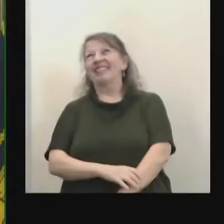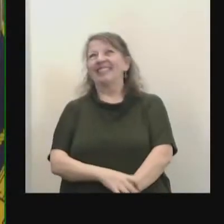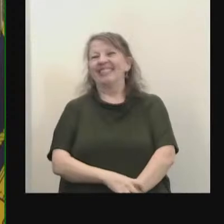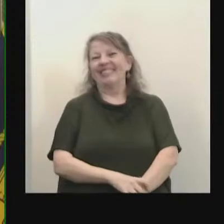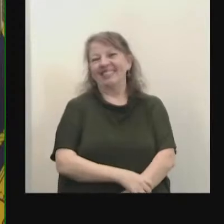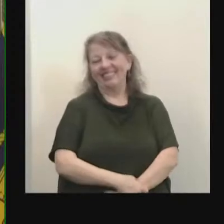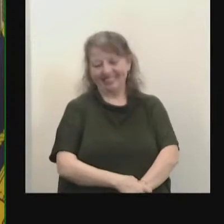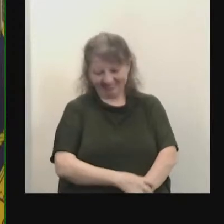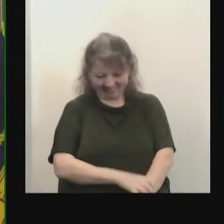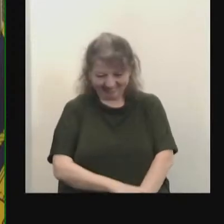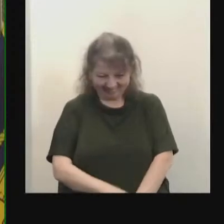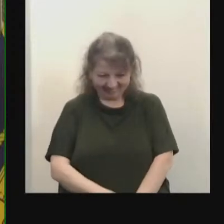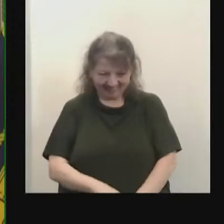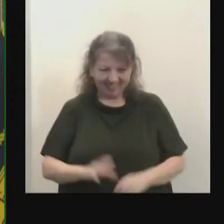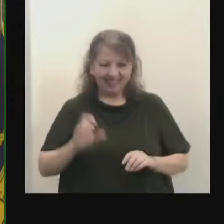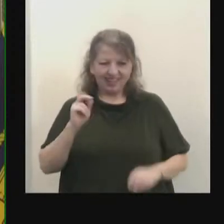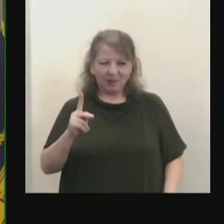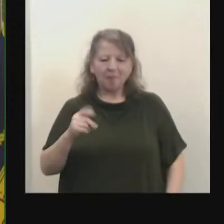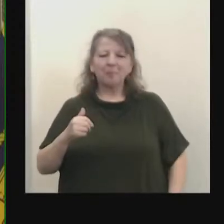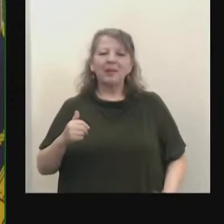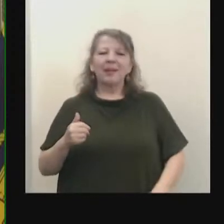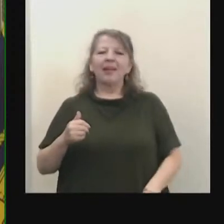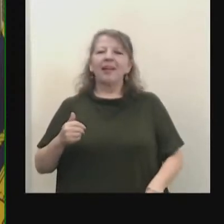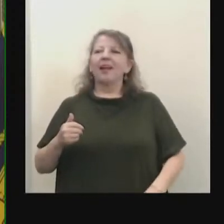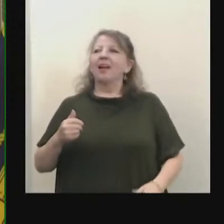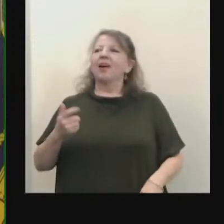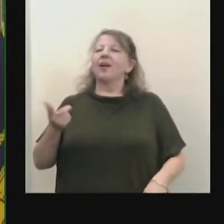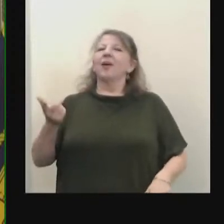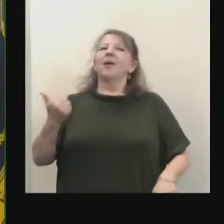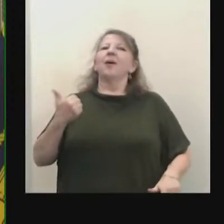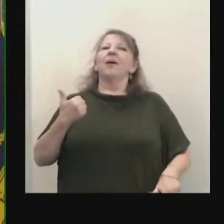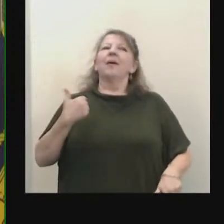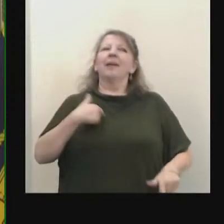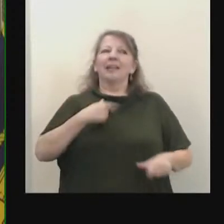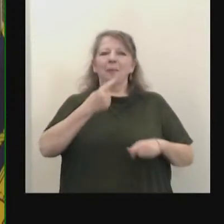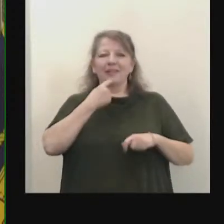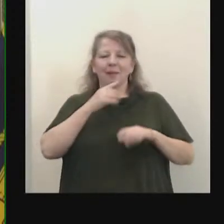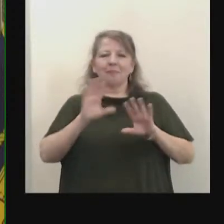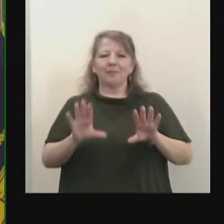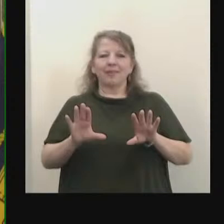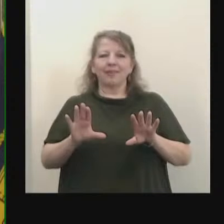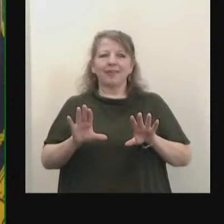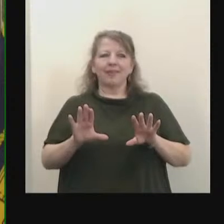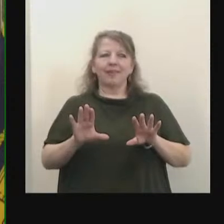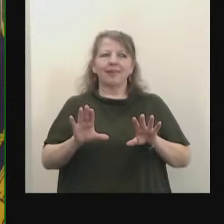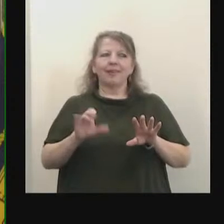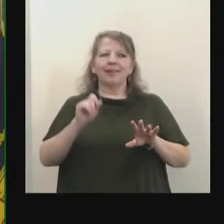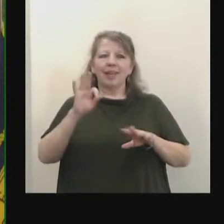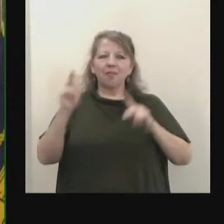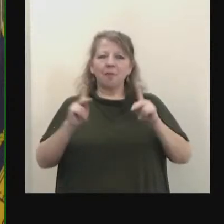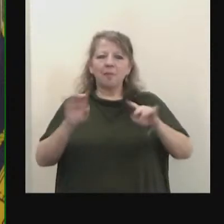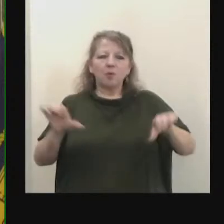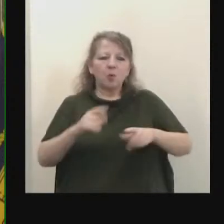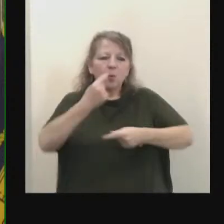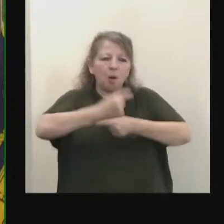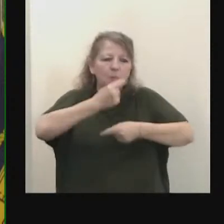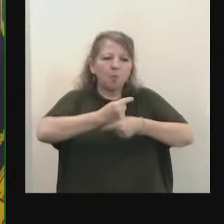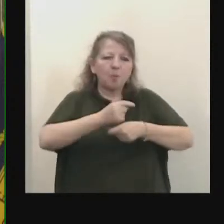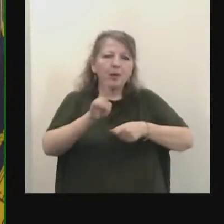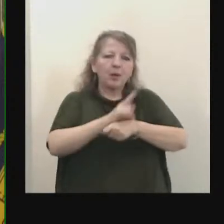let's just say that we think that people should do things appropriately by wearing masks if necessary, or